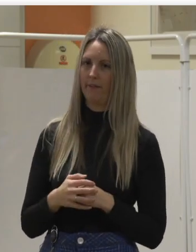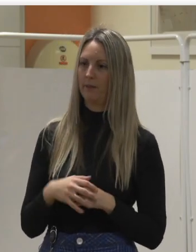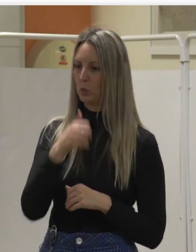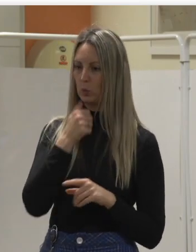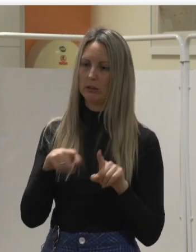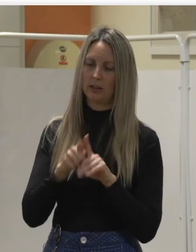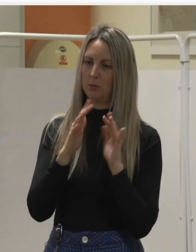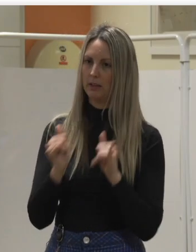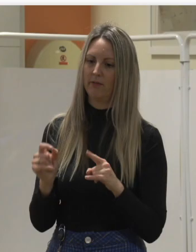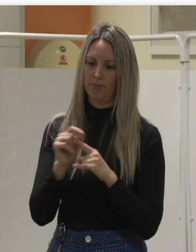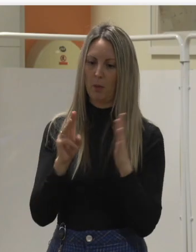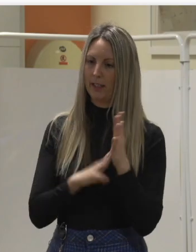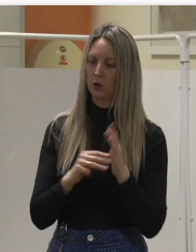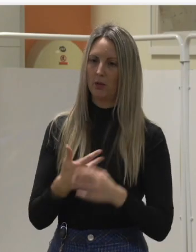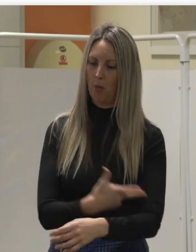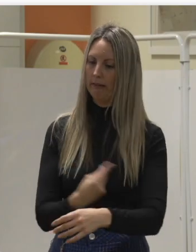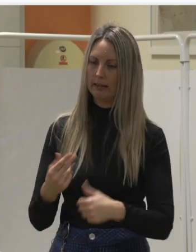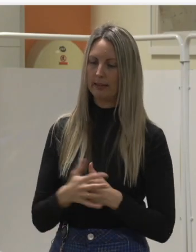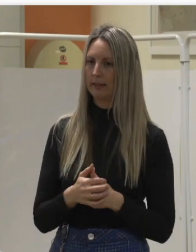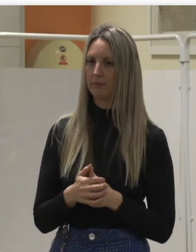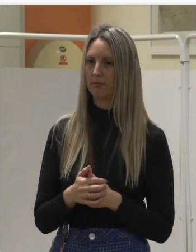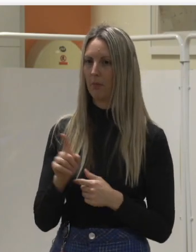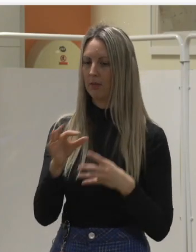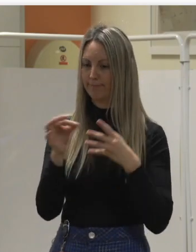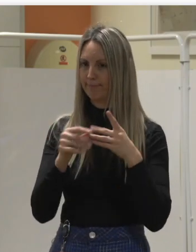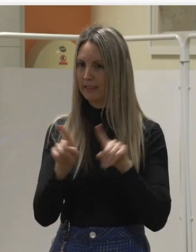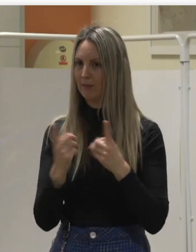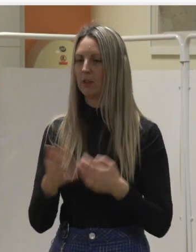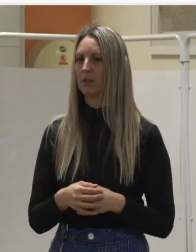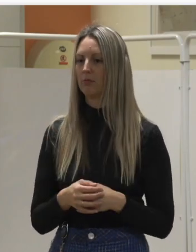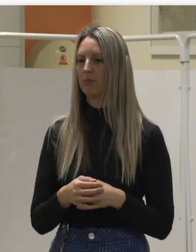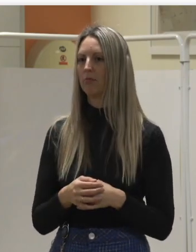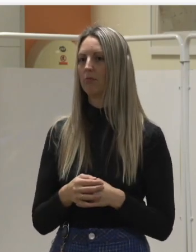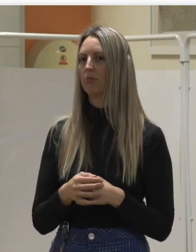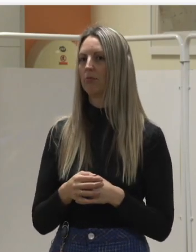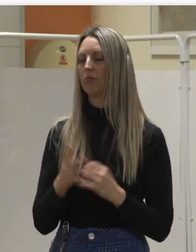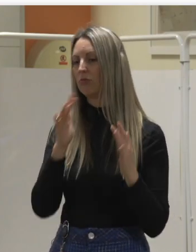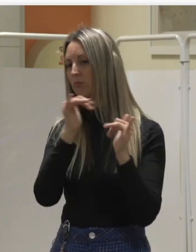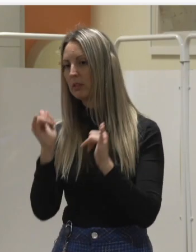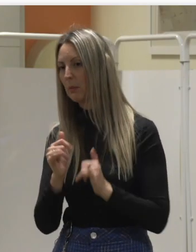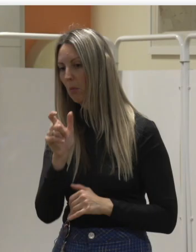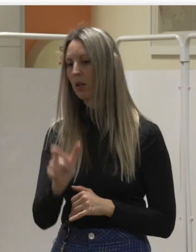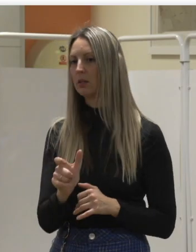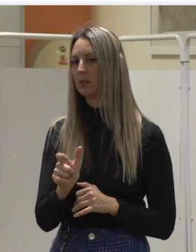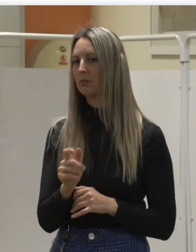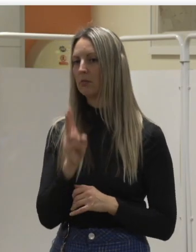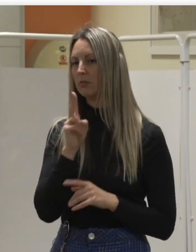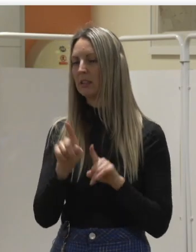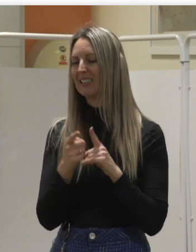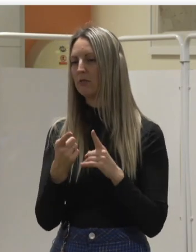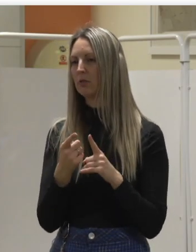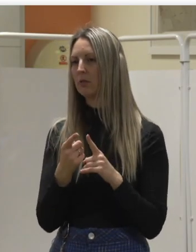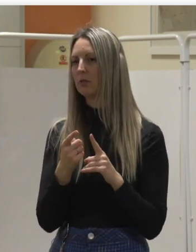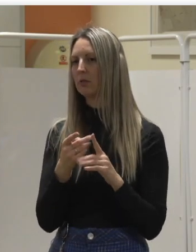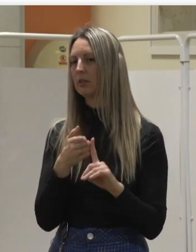for polymyalgia, but then symptoms are different, and we look for different signs when we examine which, and then after that,